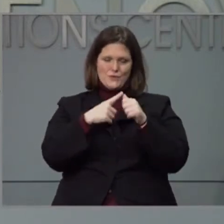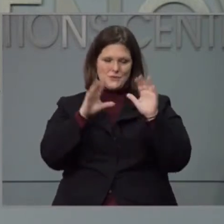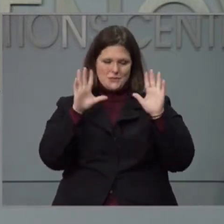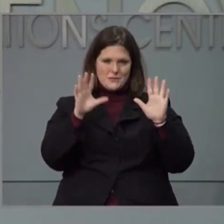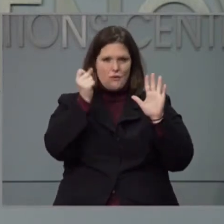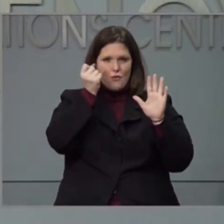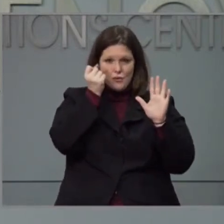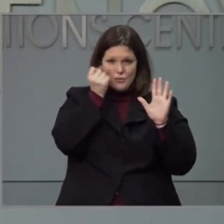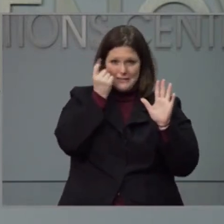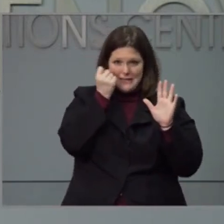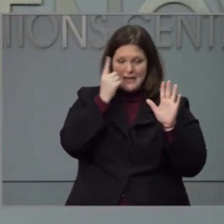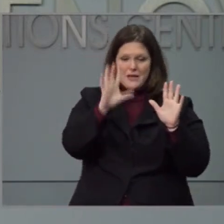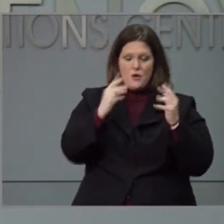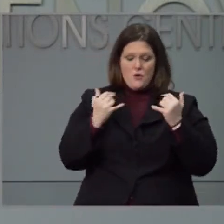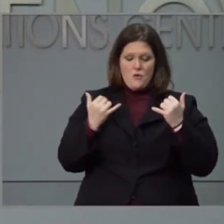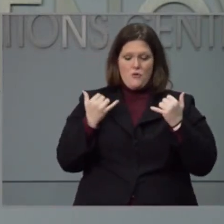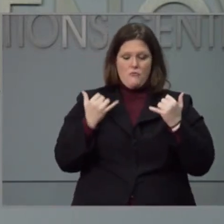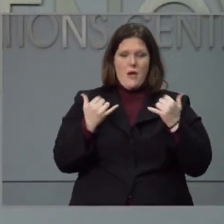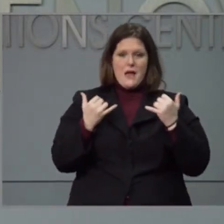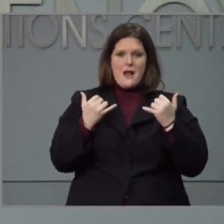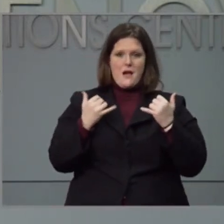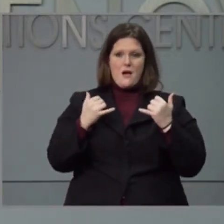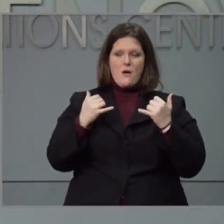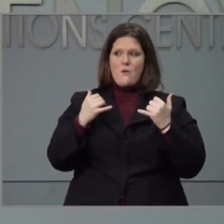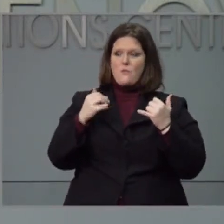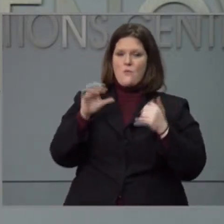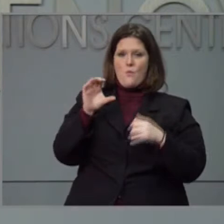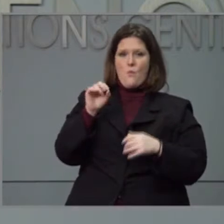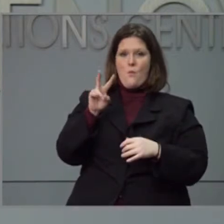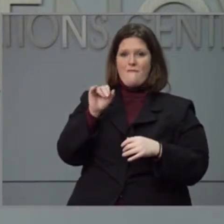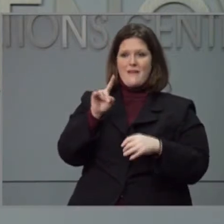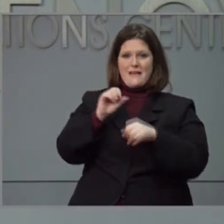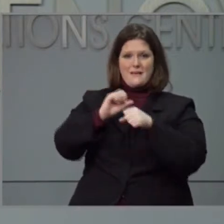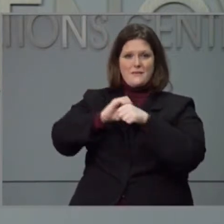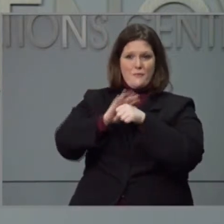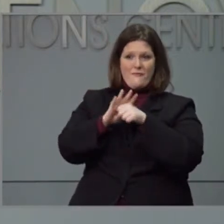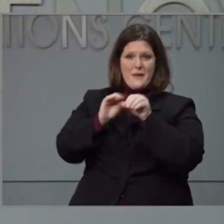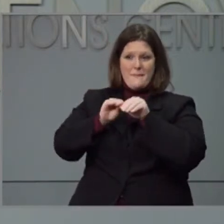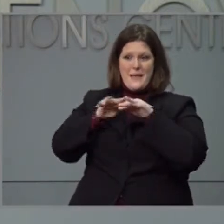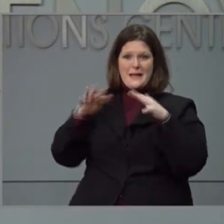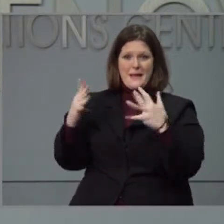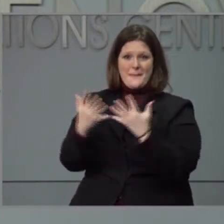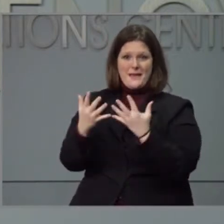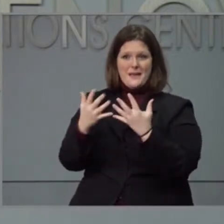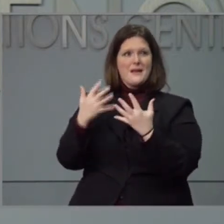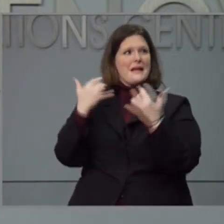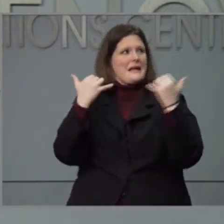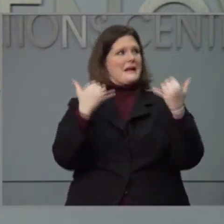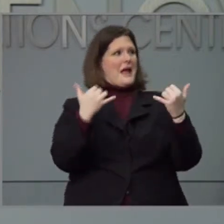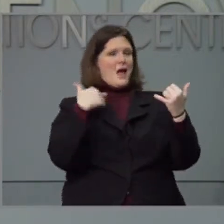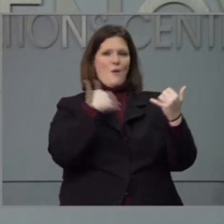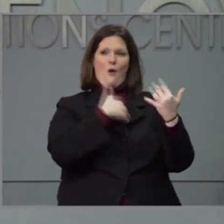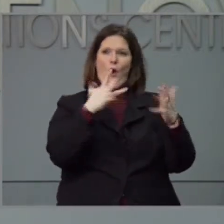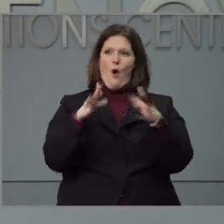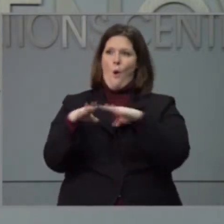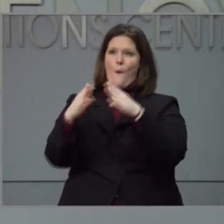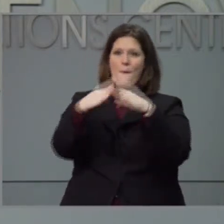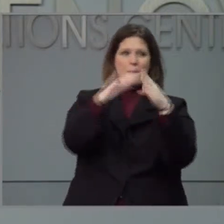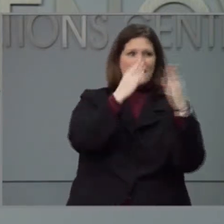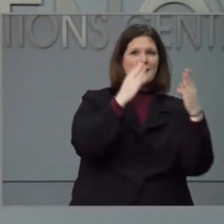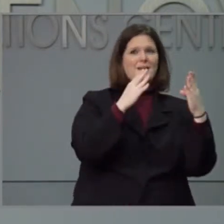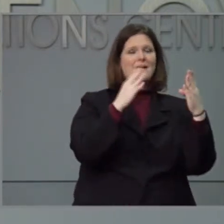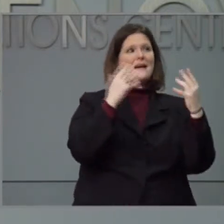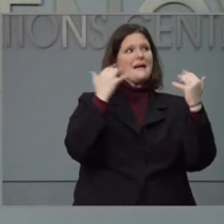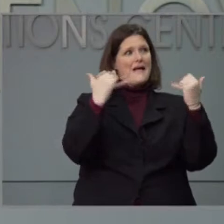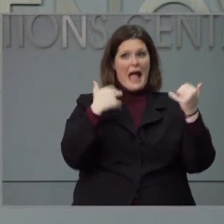think that at this point in the pandemic, asking folks to make that kind of a sacrifice is going to be